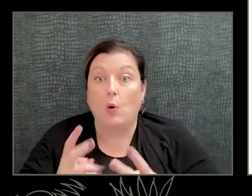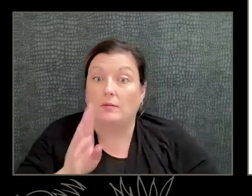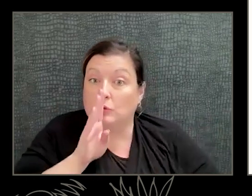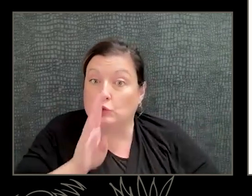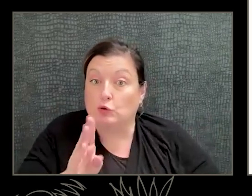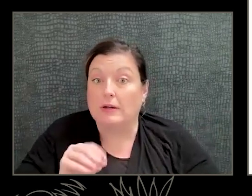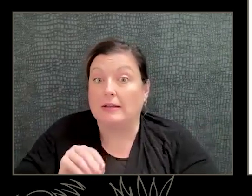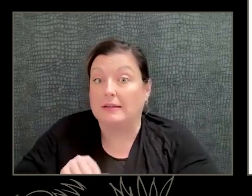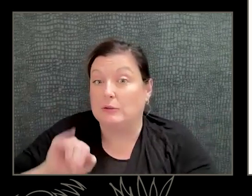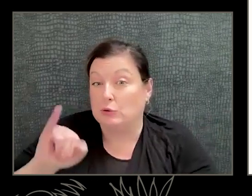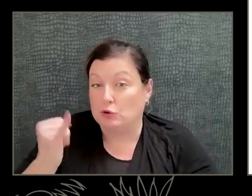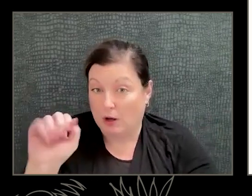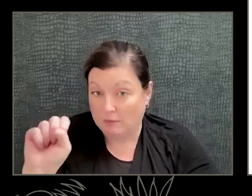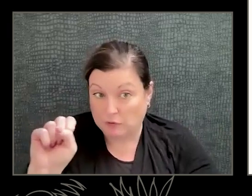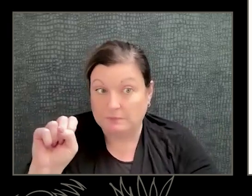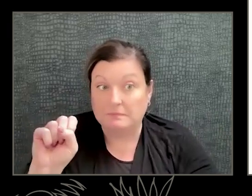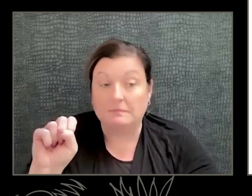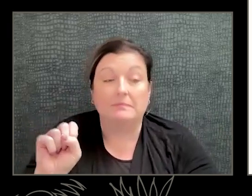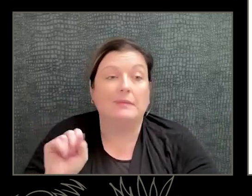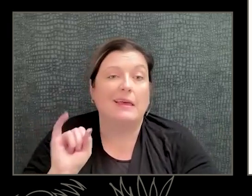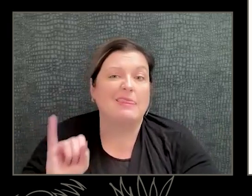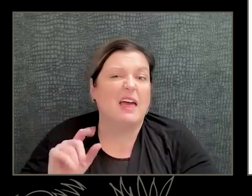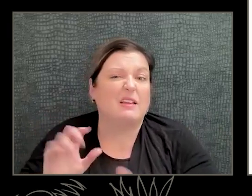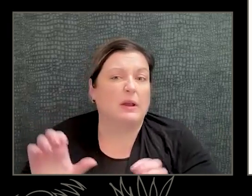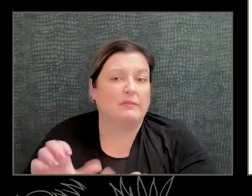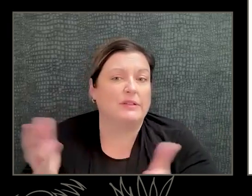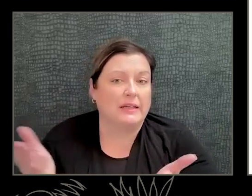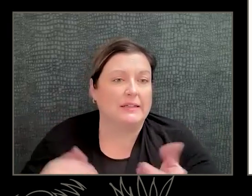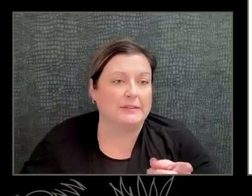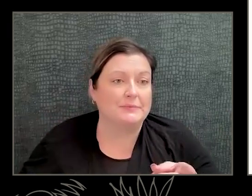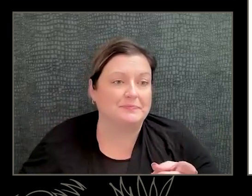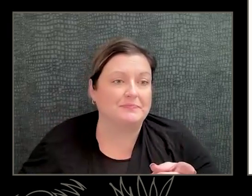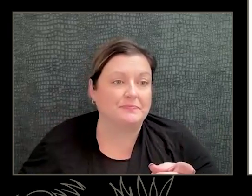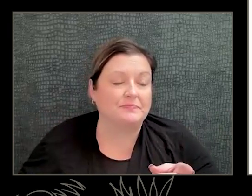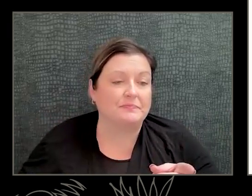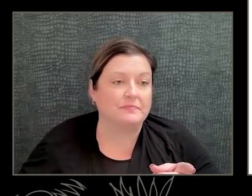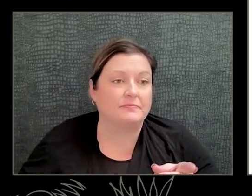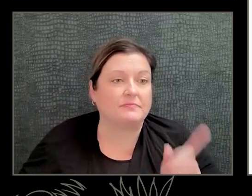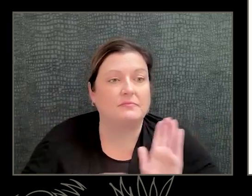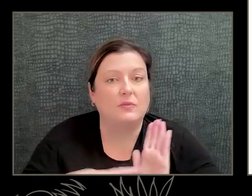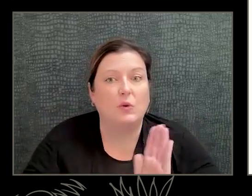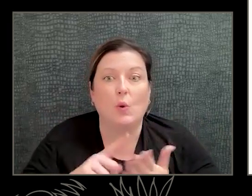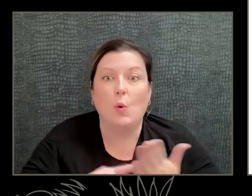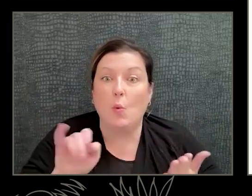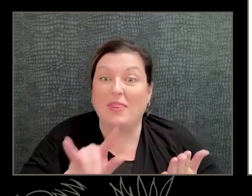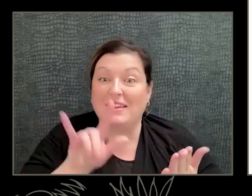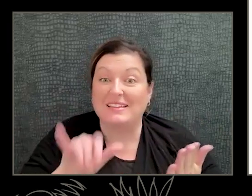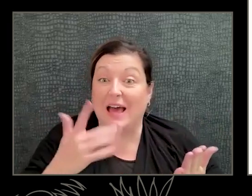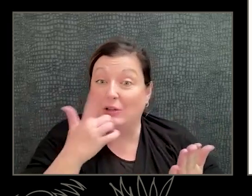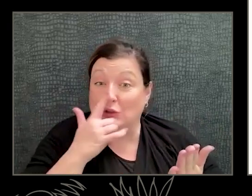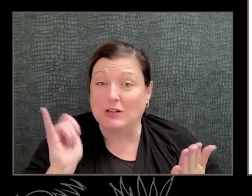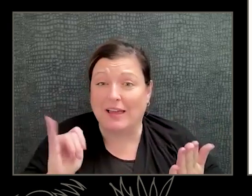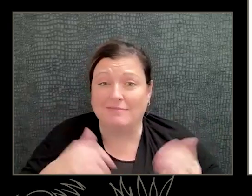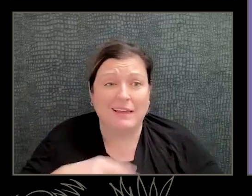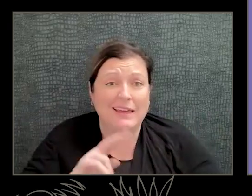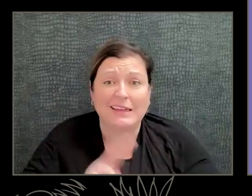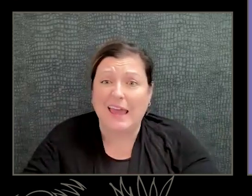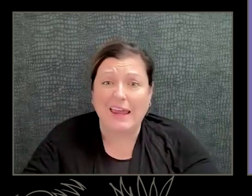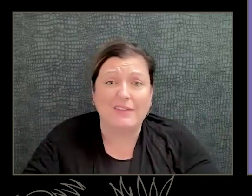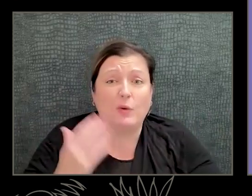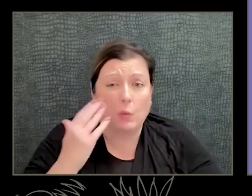our JavaScript, and that's basically what I've done here, is just shown what those styles actually look like. It's native, we all know